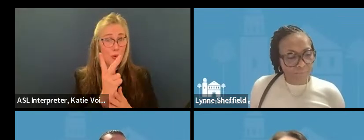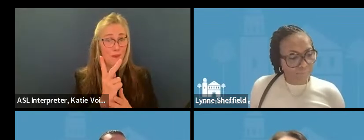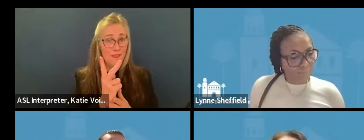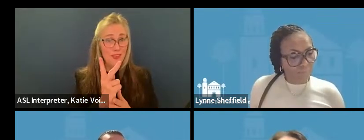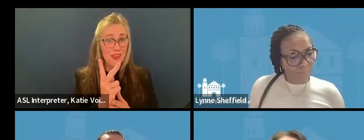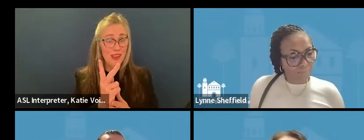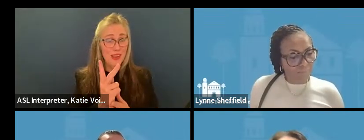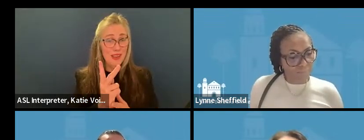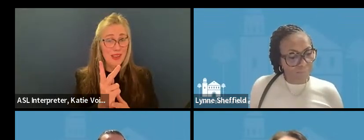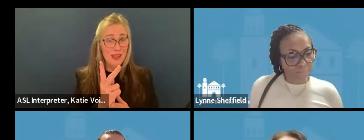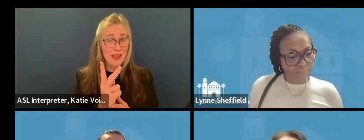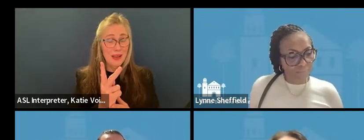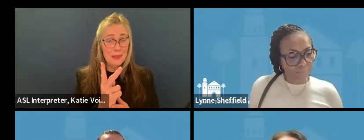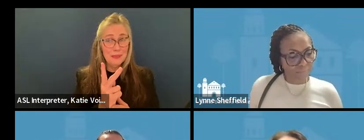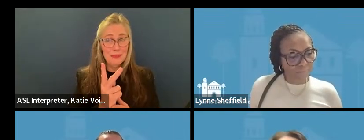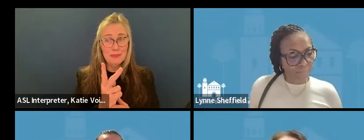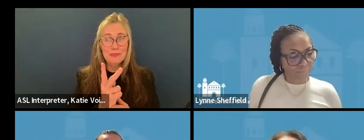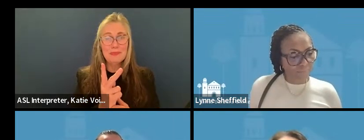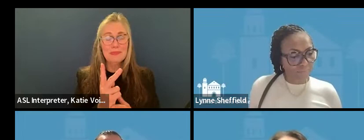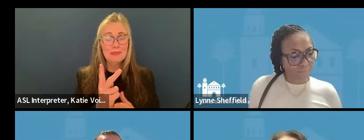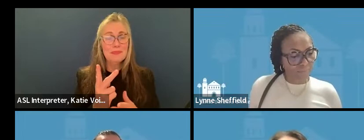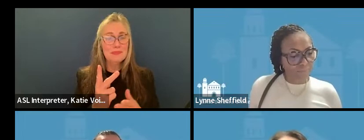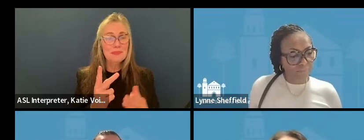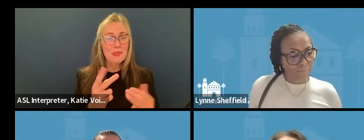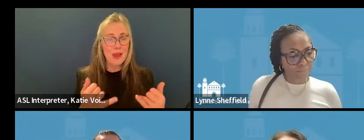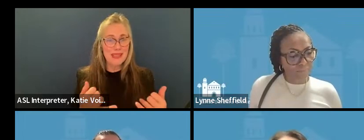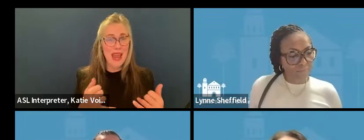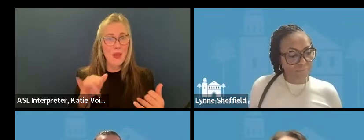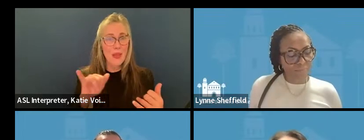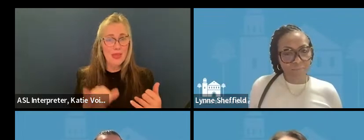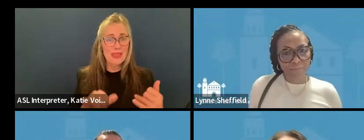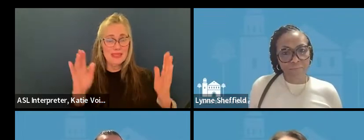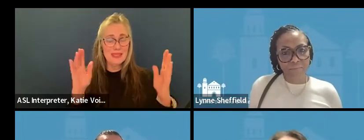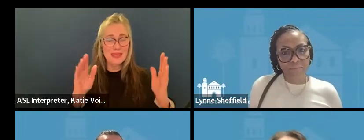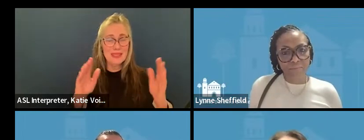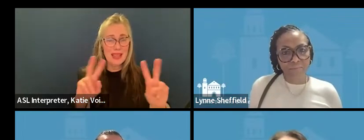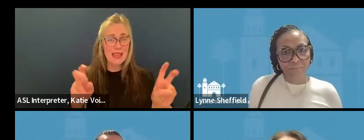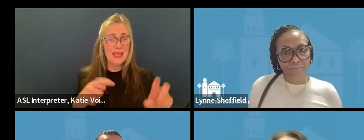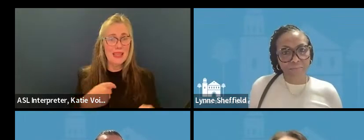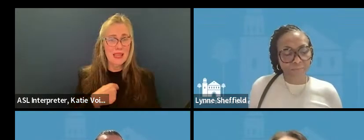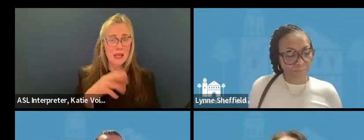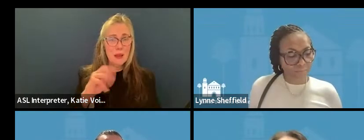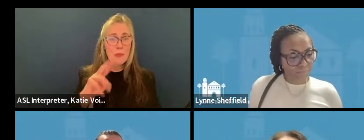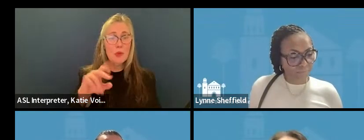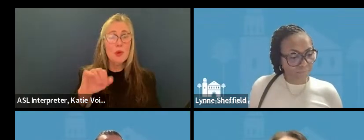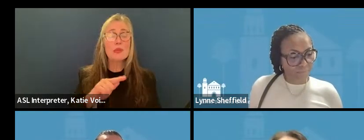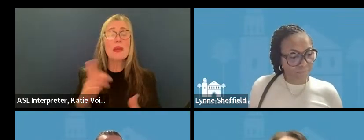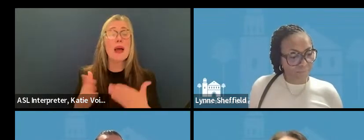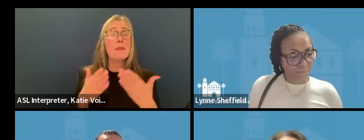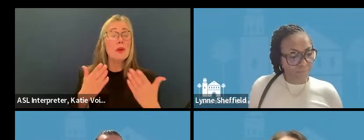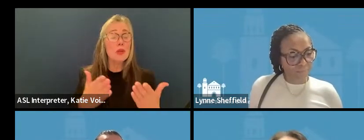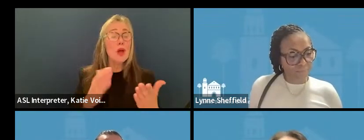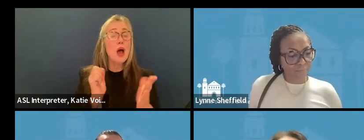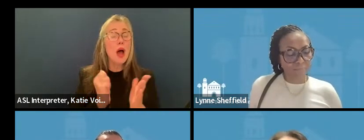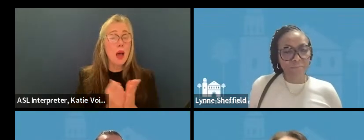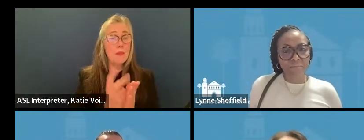the motion before us? Yes, I'd like to make a motion to approve UCSB's proposed